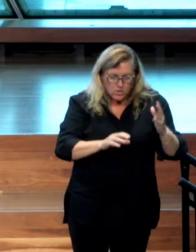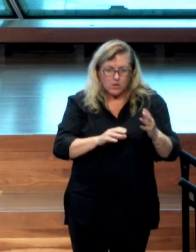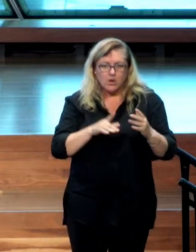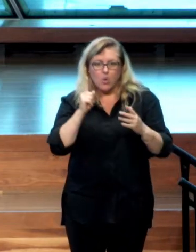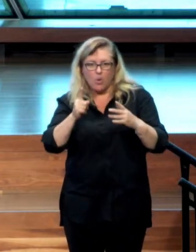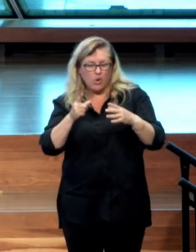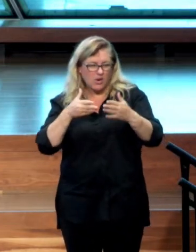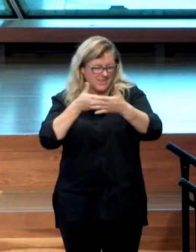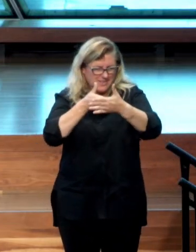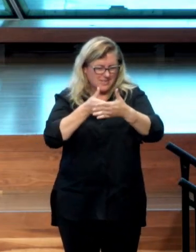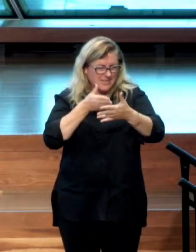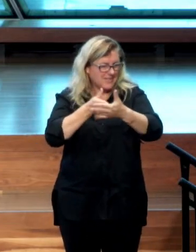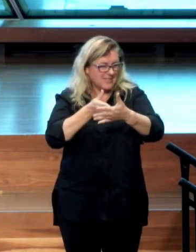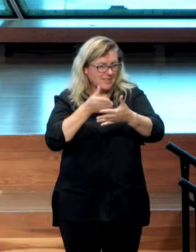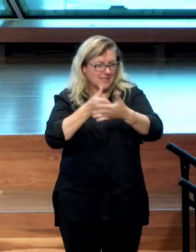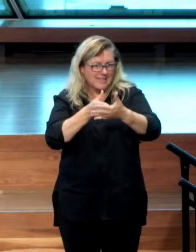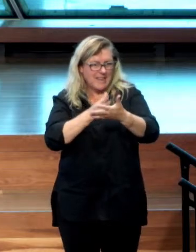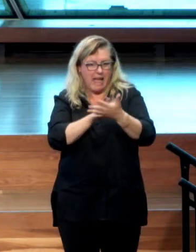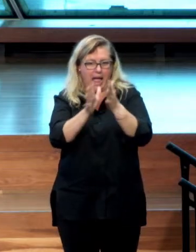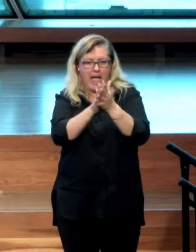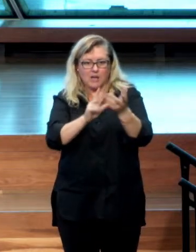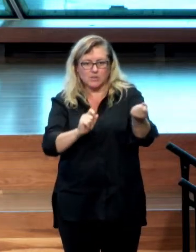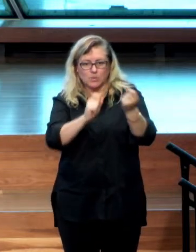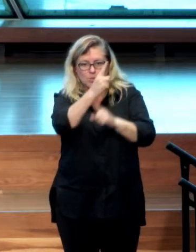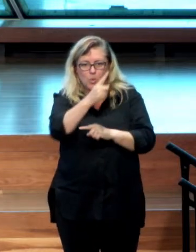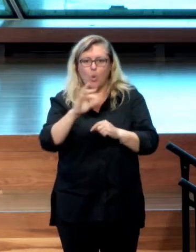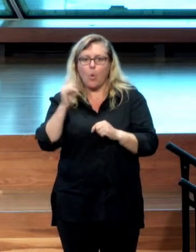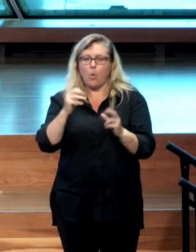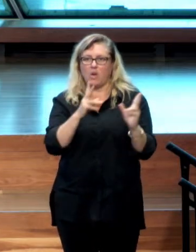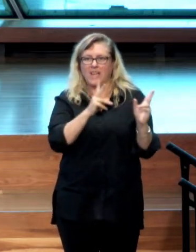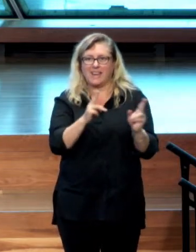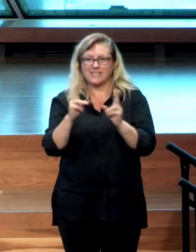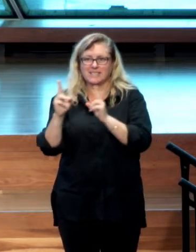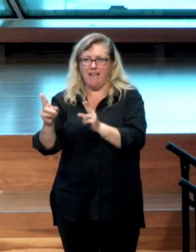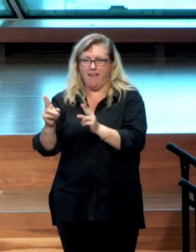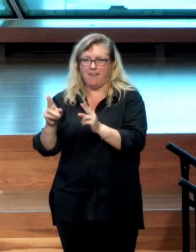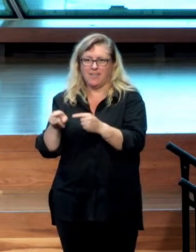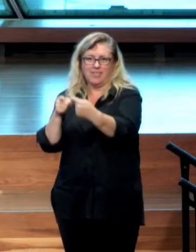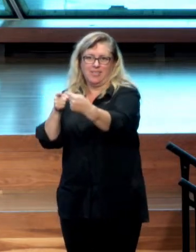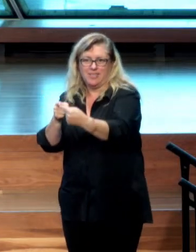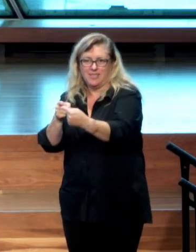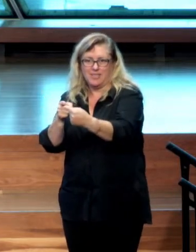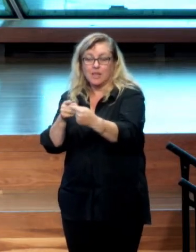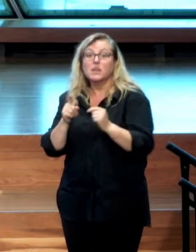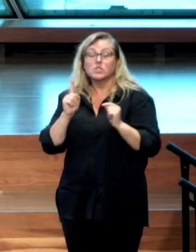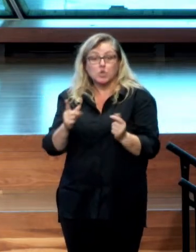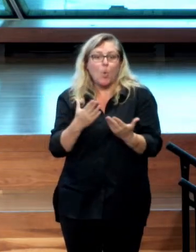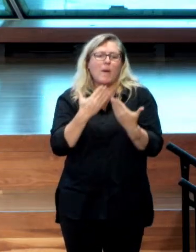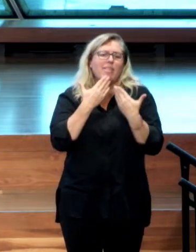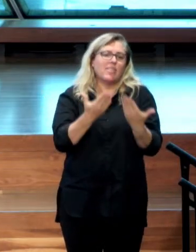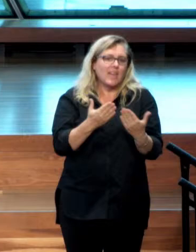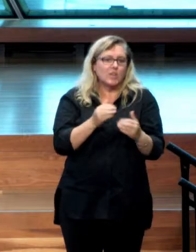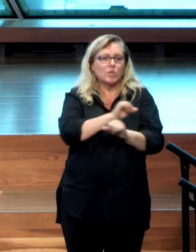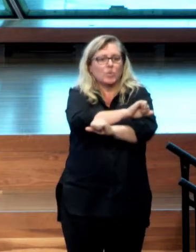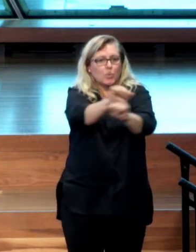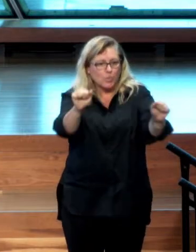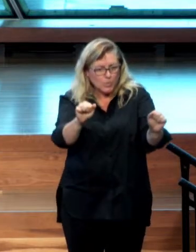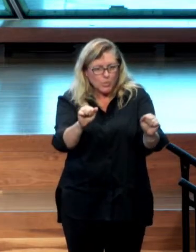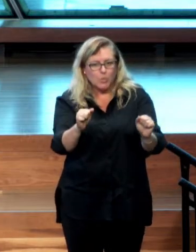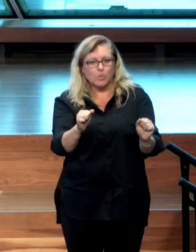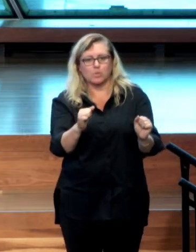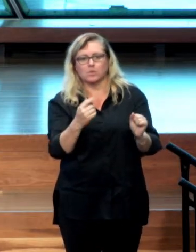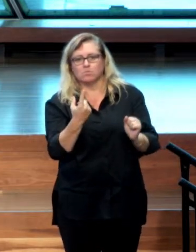block, or simply against your own editor. So I want to say thank you for fighting these private solo